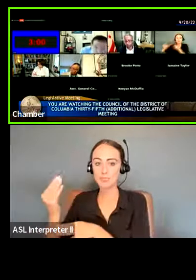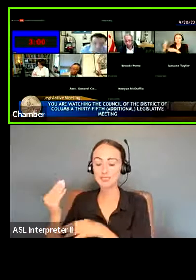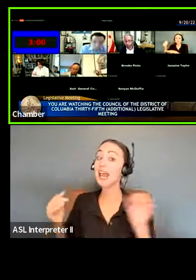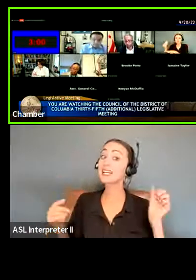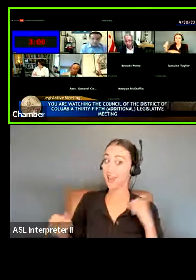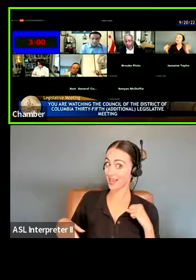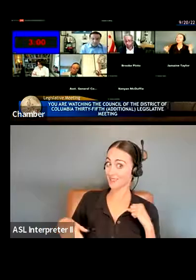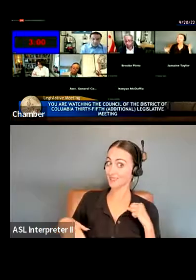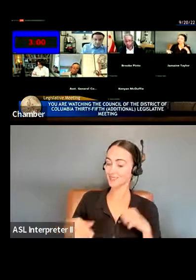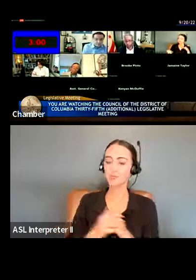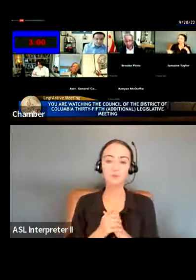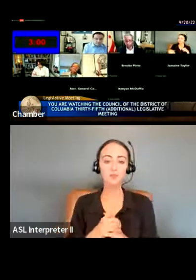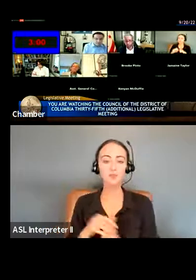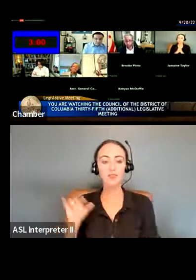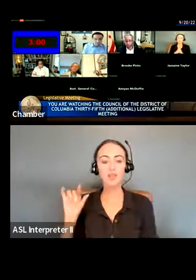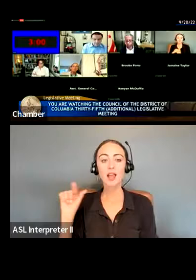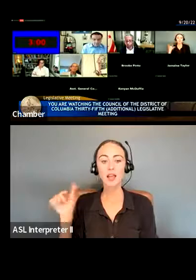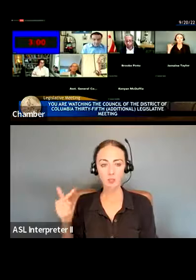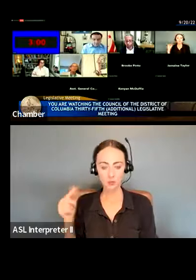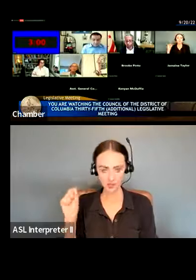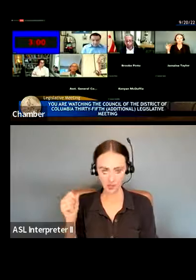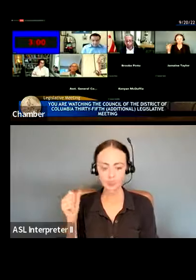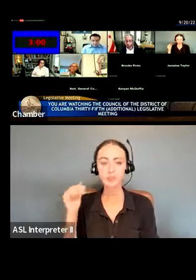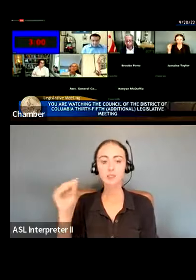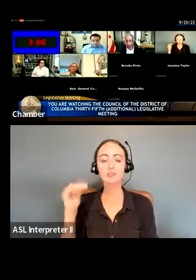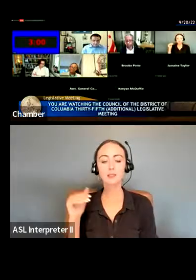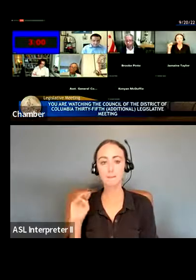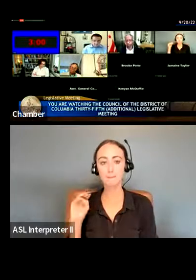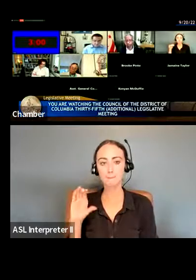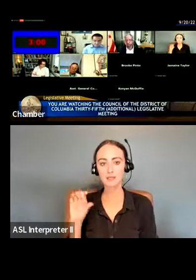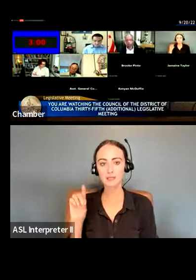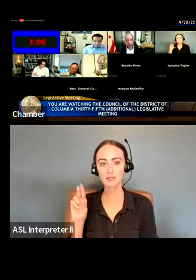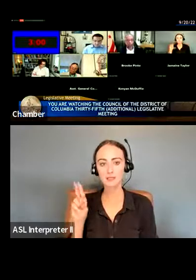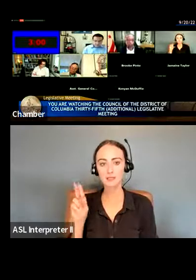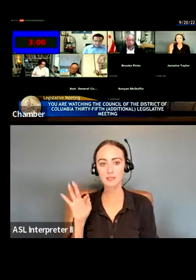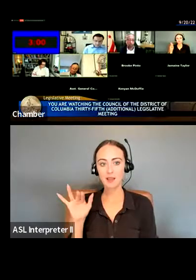Yes. Councilmember Lewis George votes yes. Councilmember McDuffie,